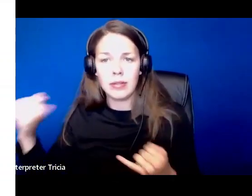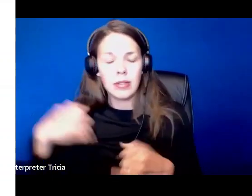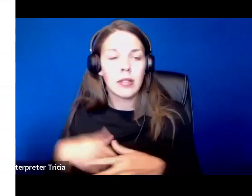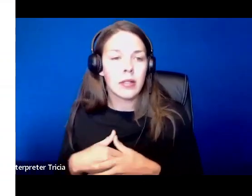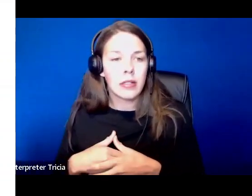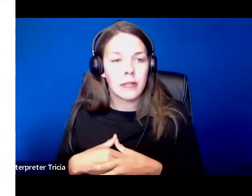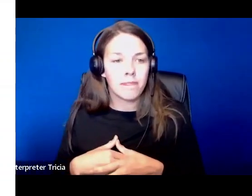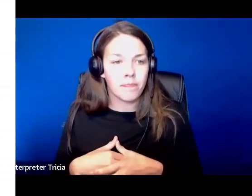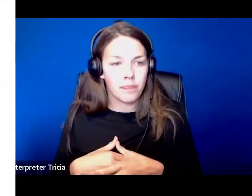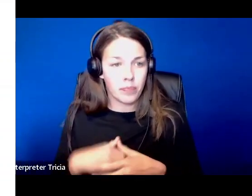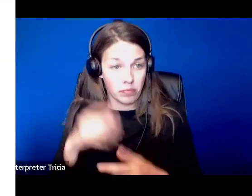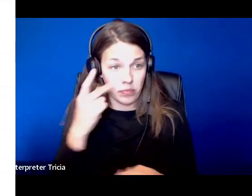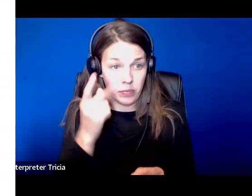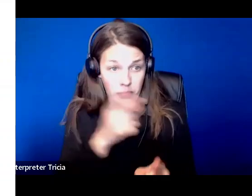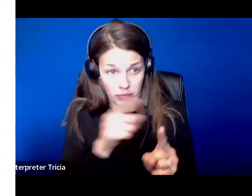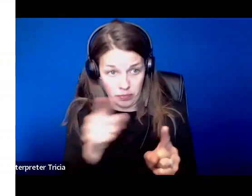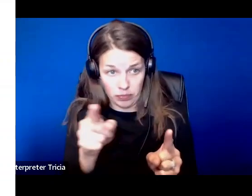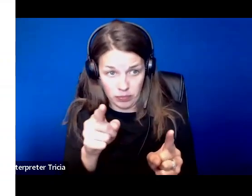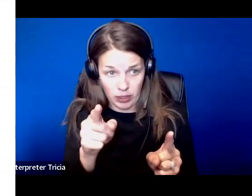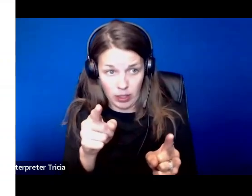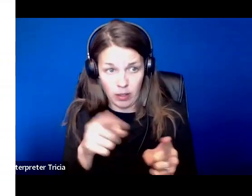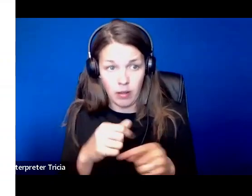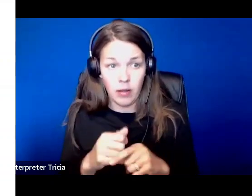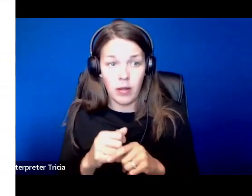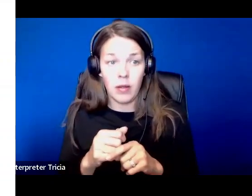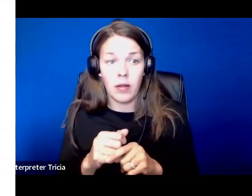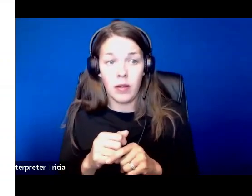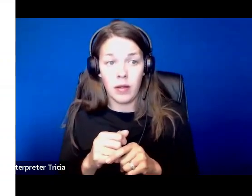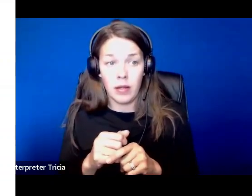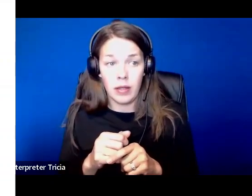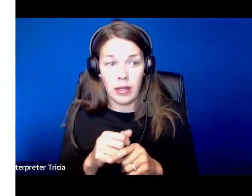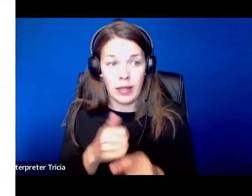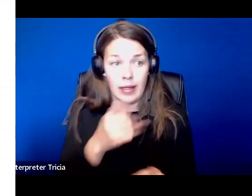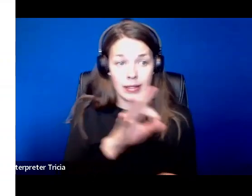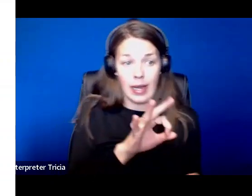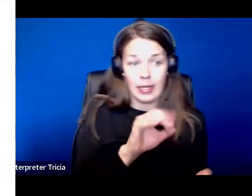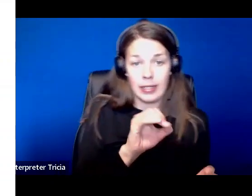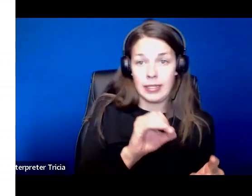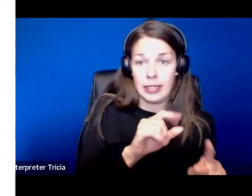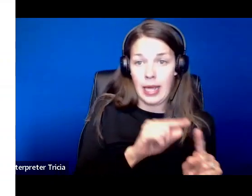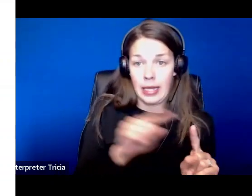there, and you can see that if you take a trend line from 1990,